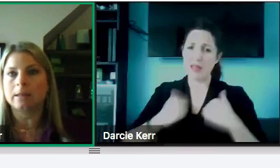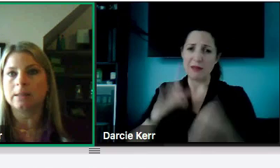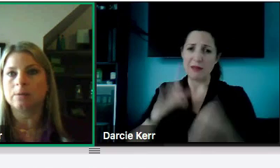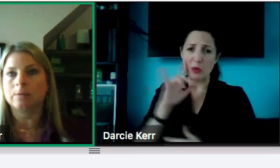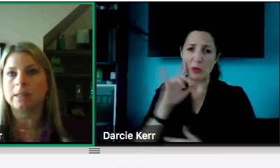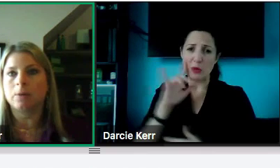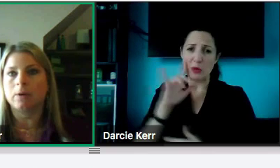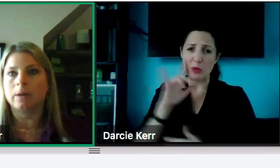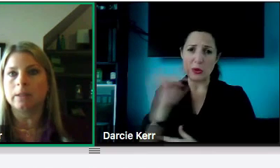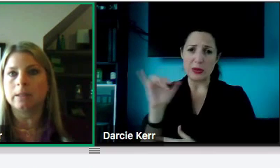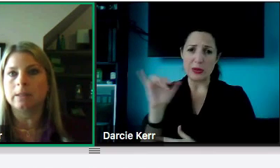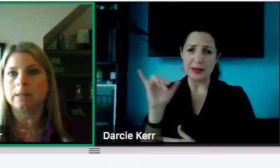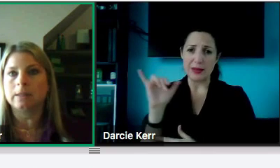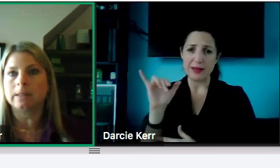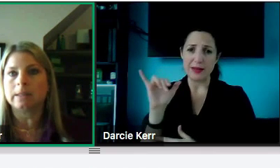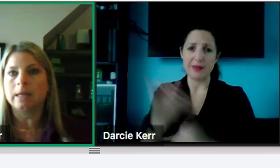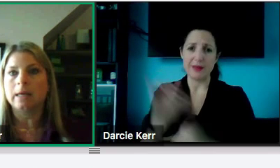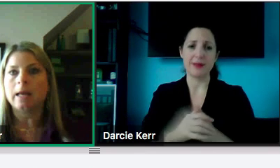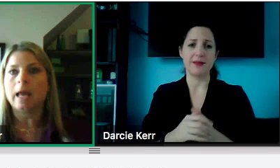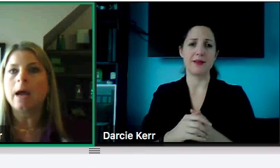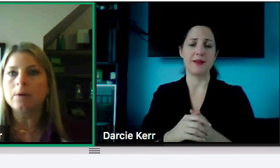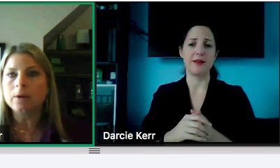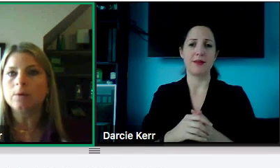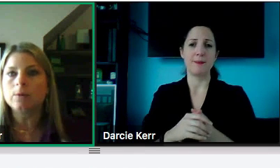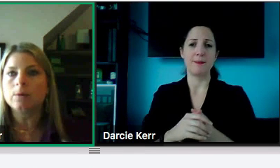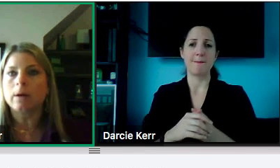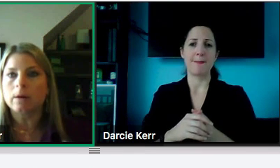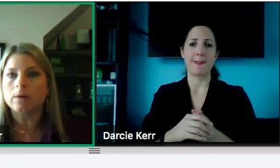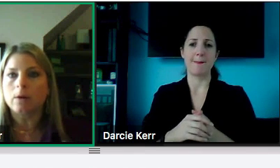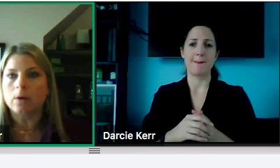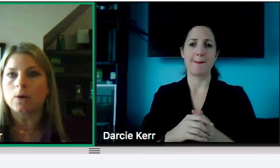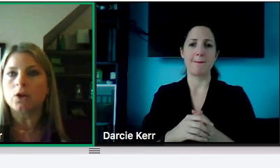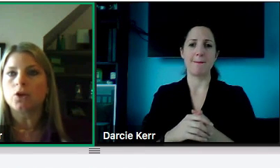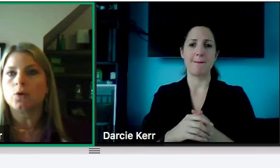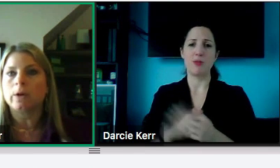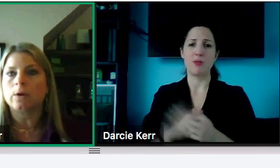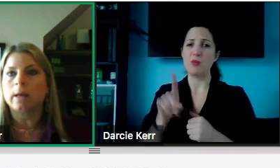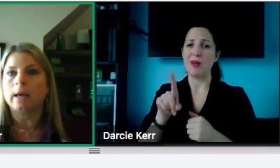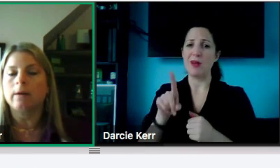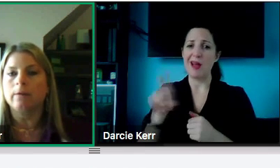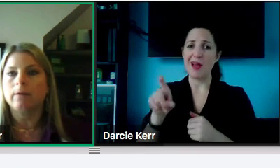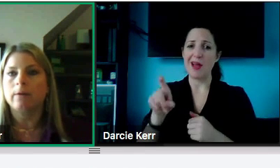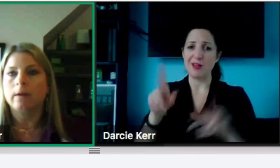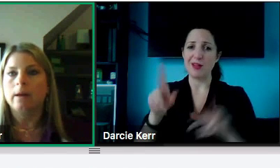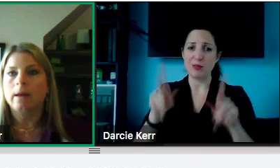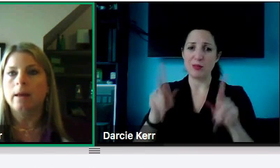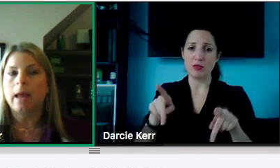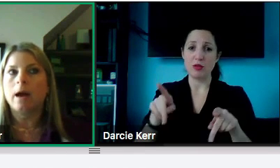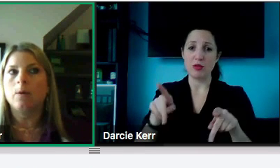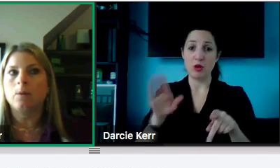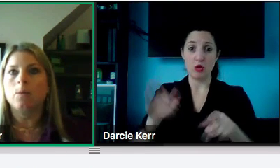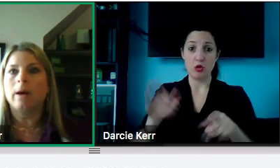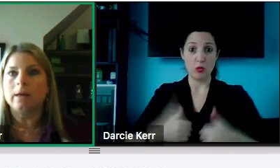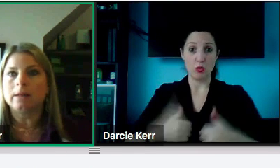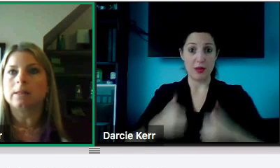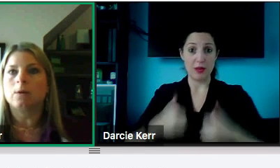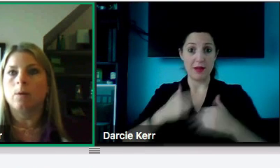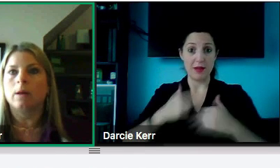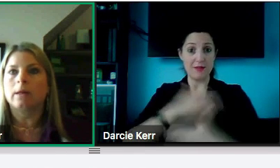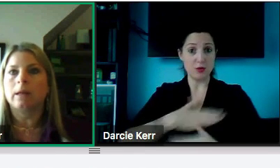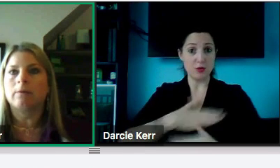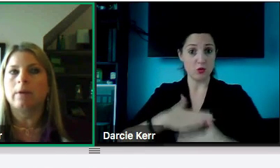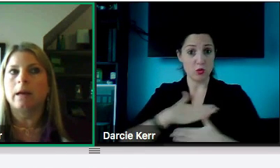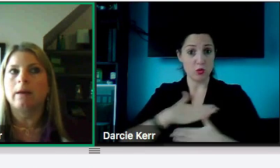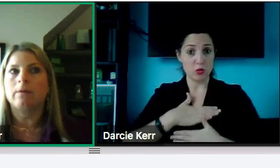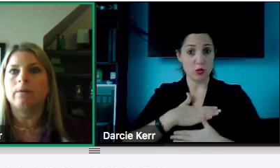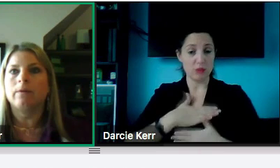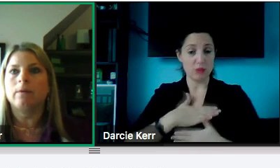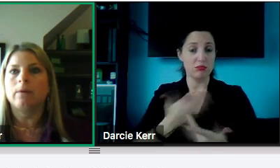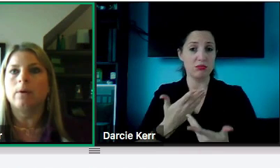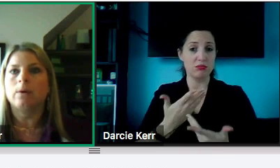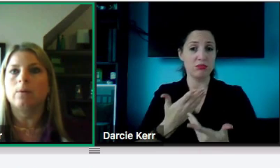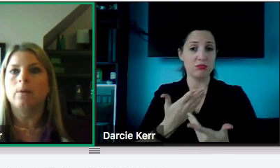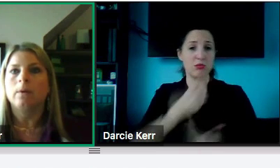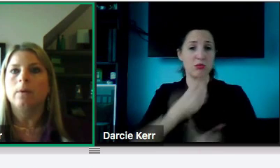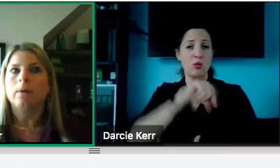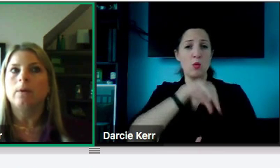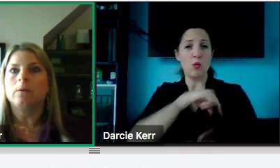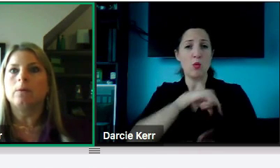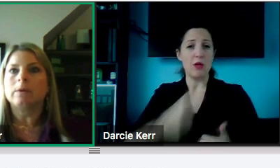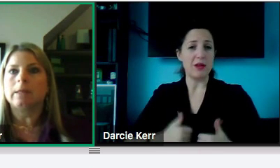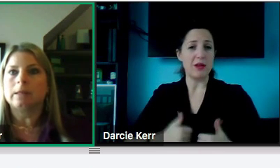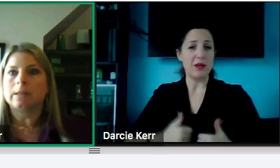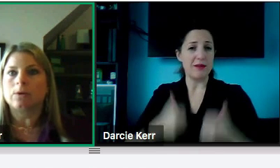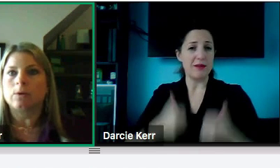specifically asked the respondents, how do you enjoy your life? What is the quality of life? You